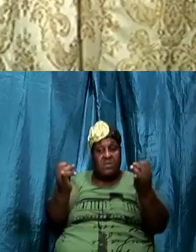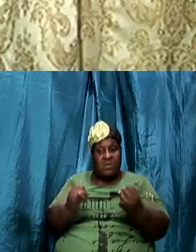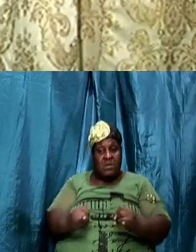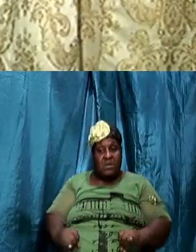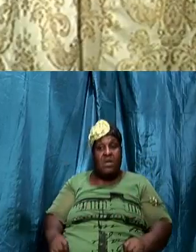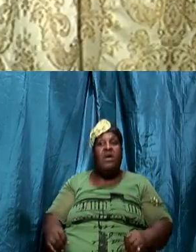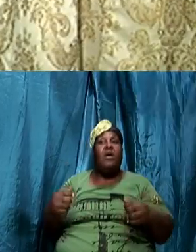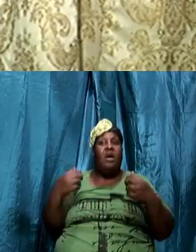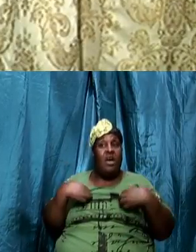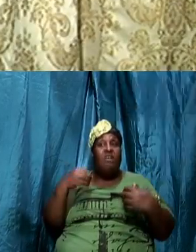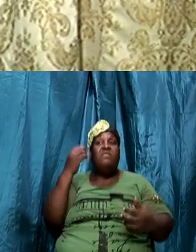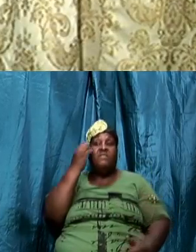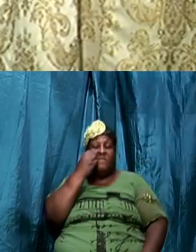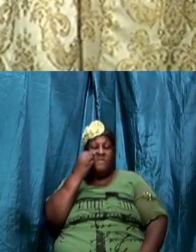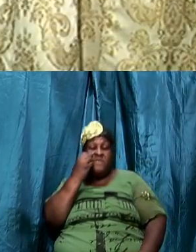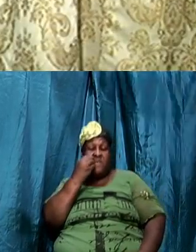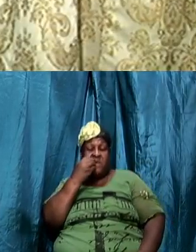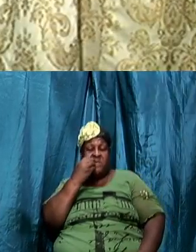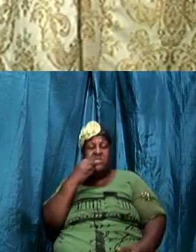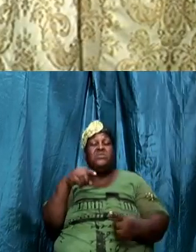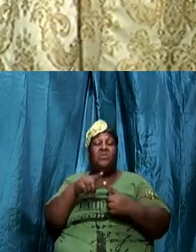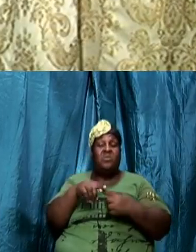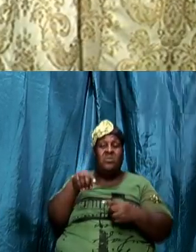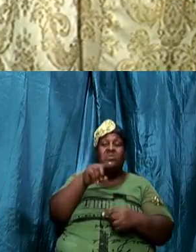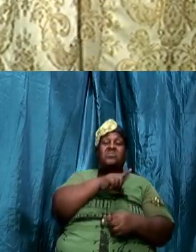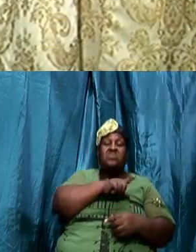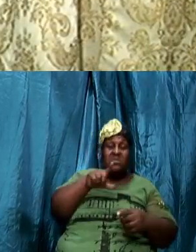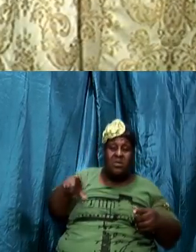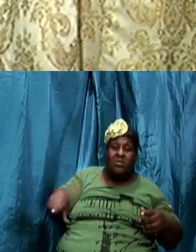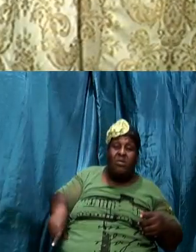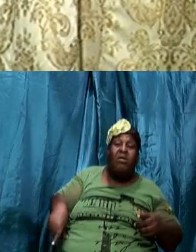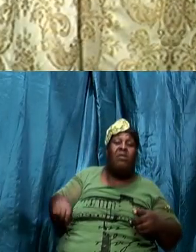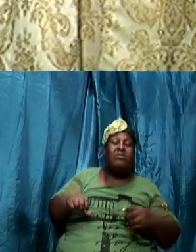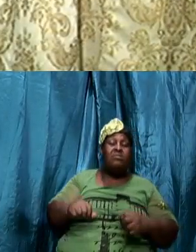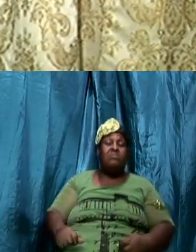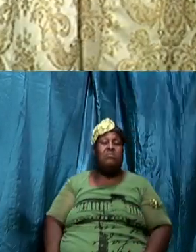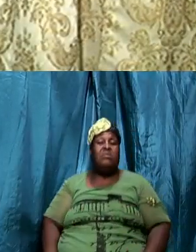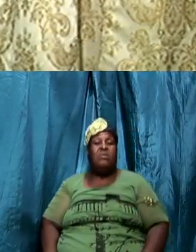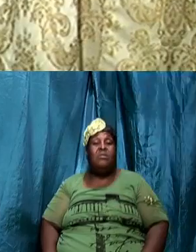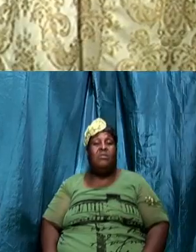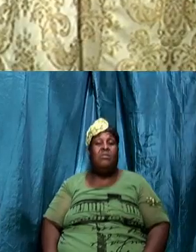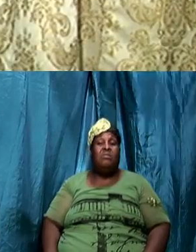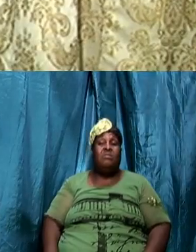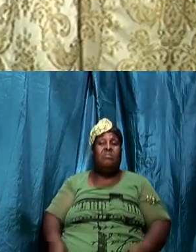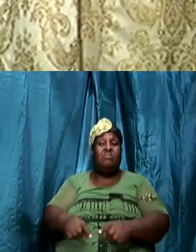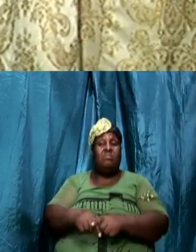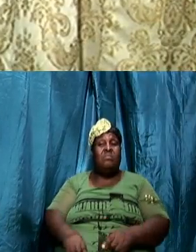a feast unto the Lord according to the book of Exodus.